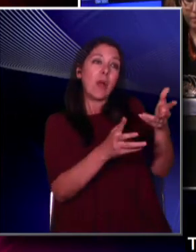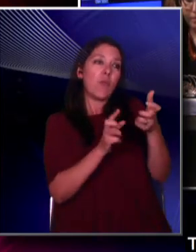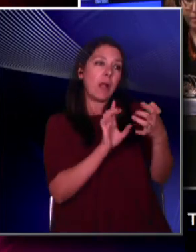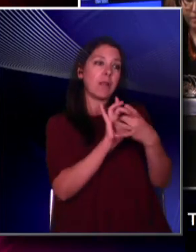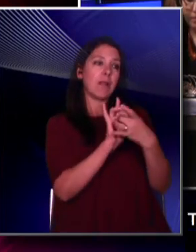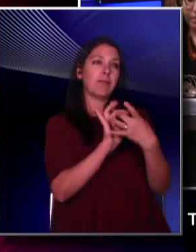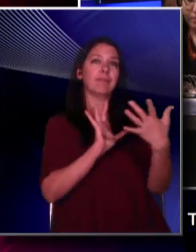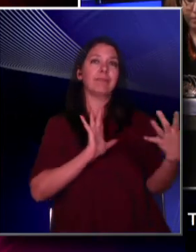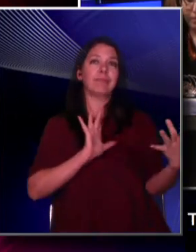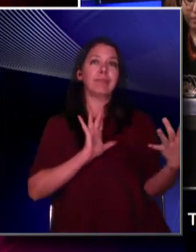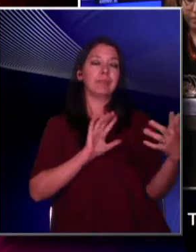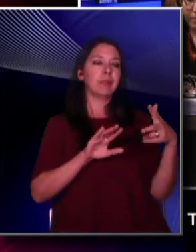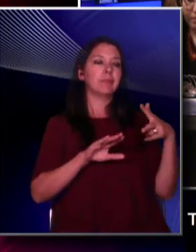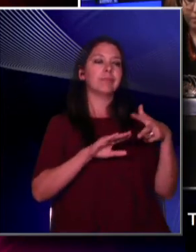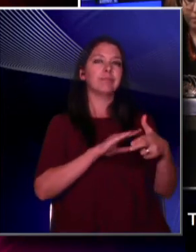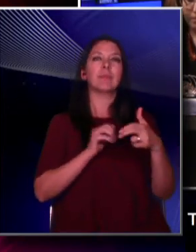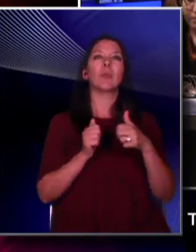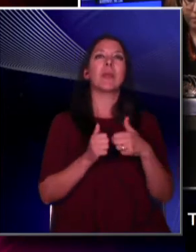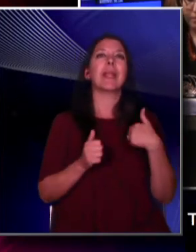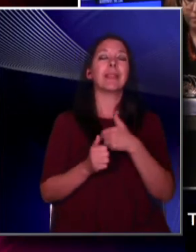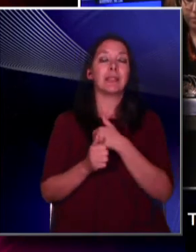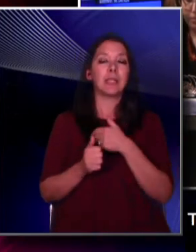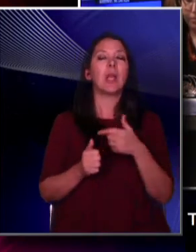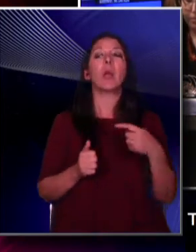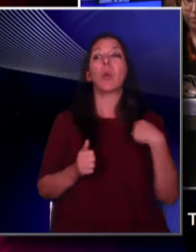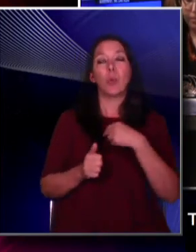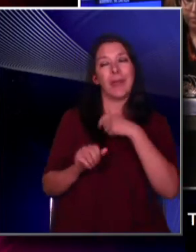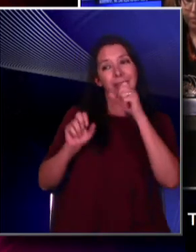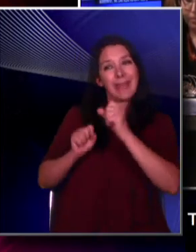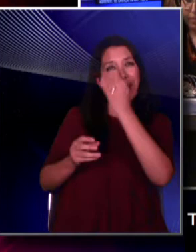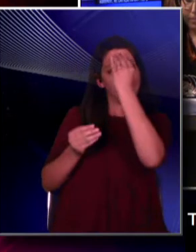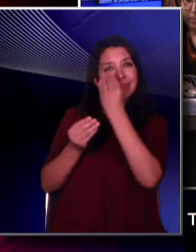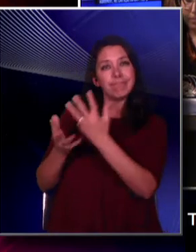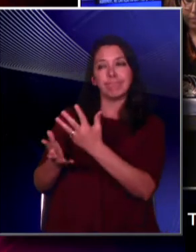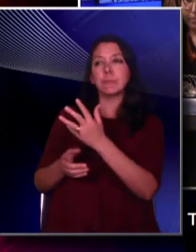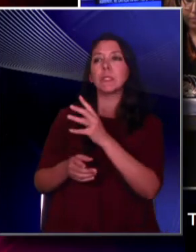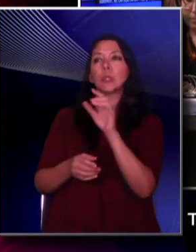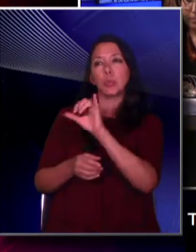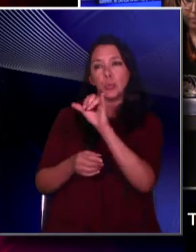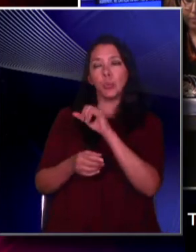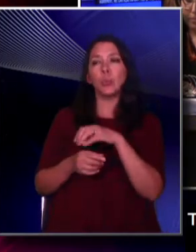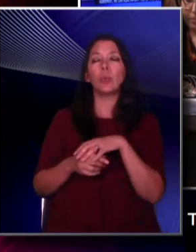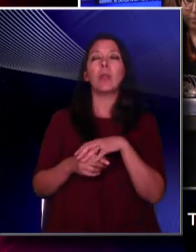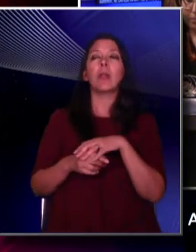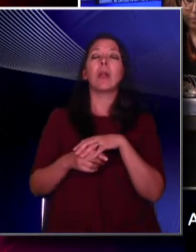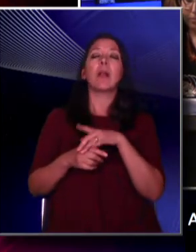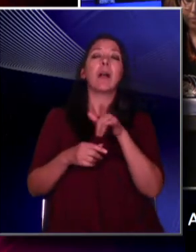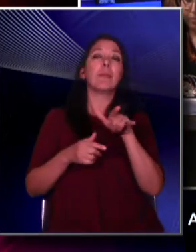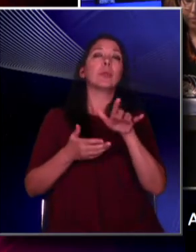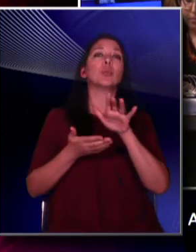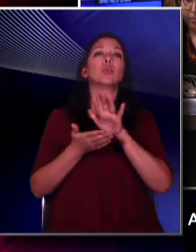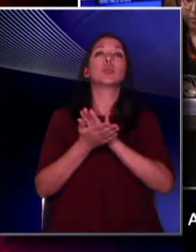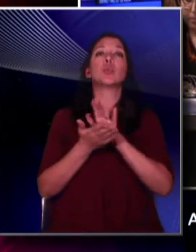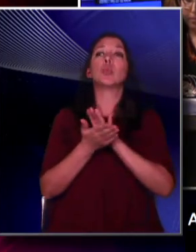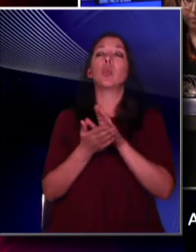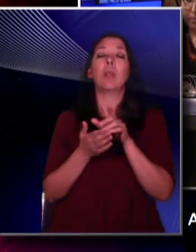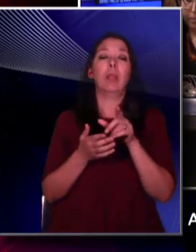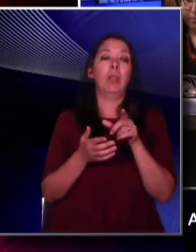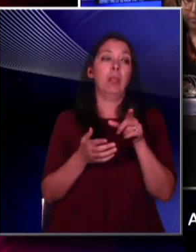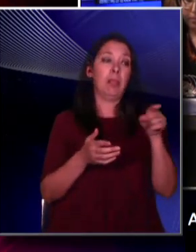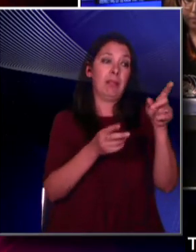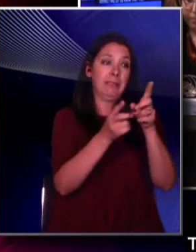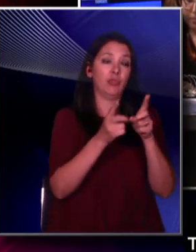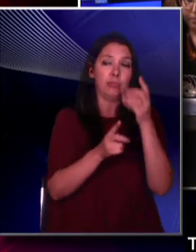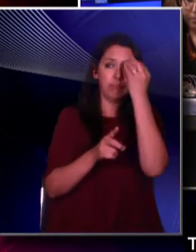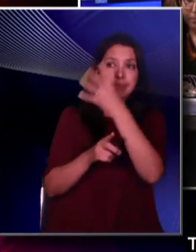we can also inform you of that. That a school district has let us know that they want to terminate